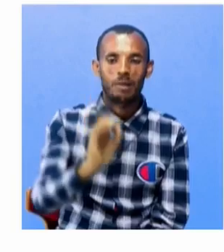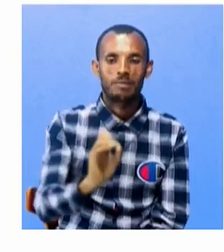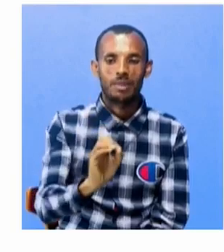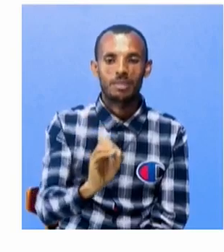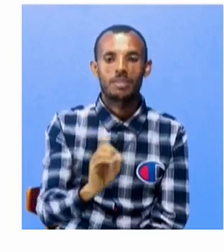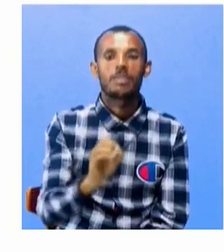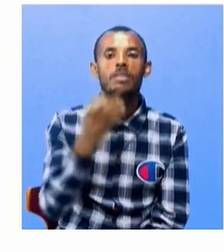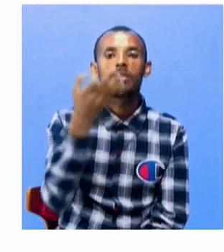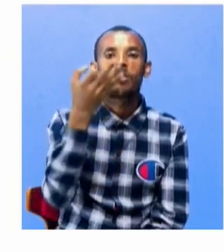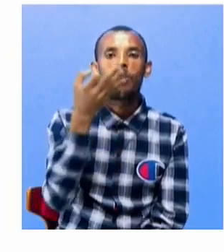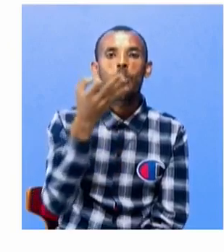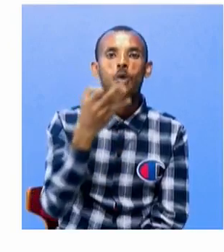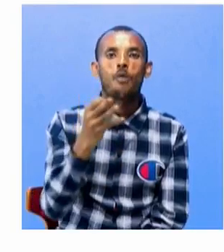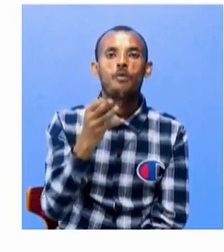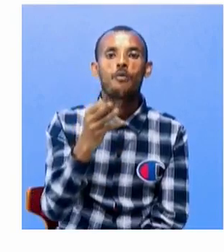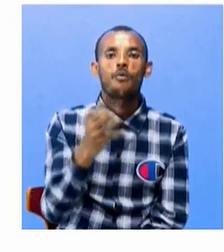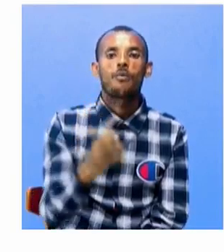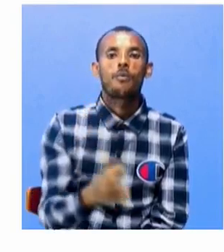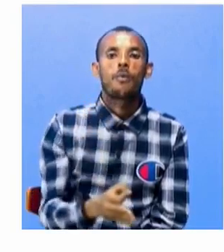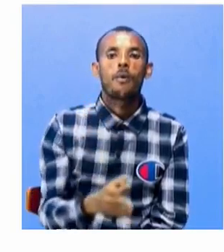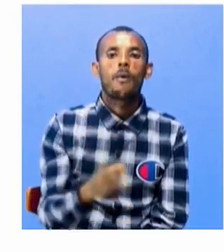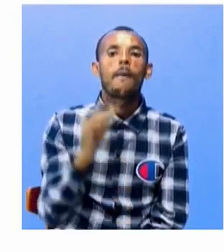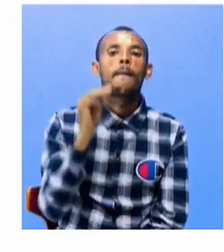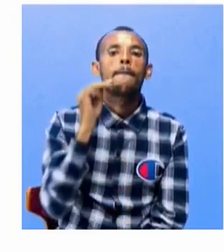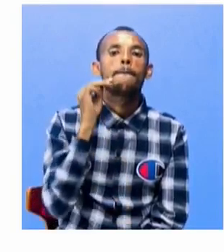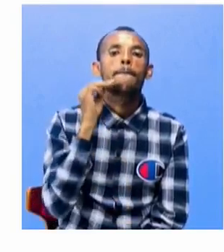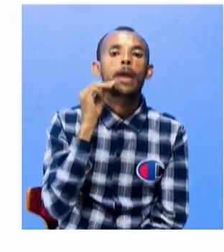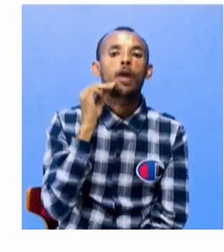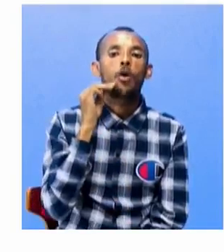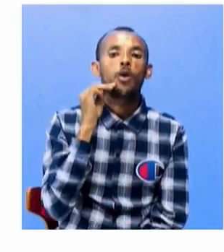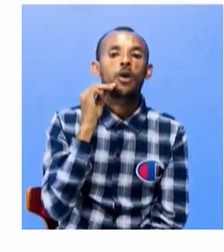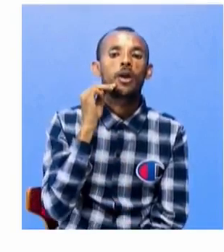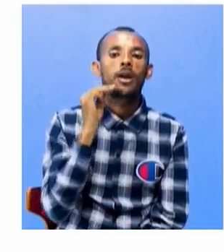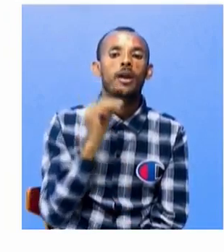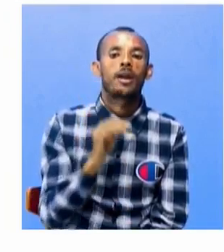of Maron's